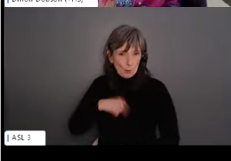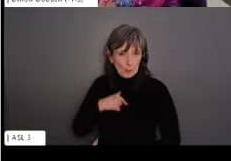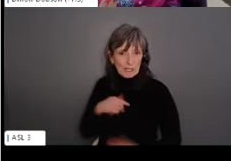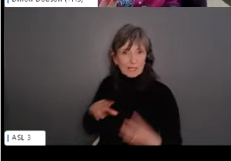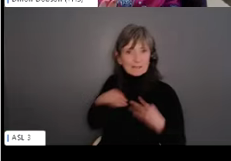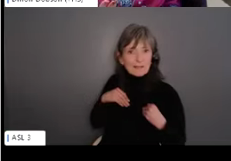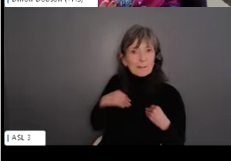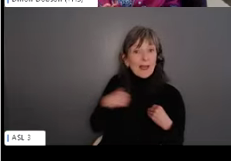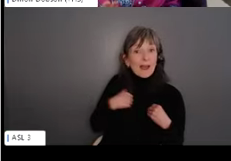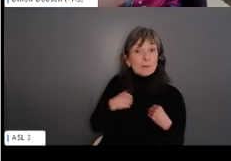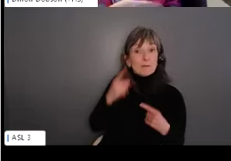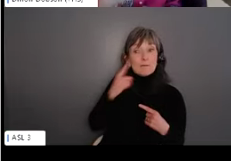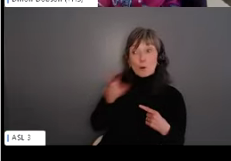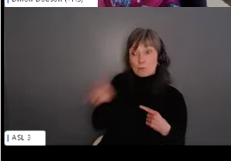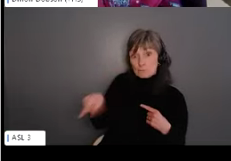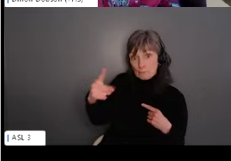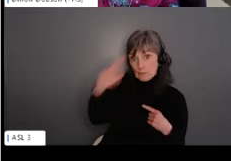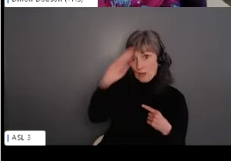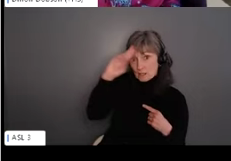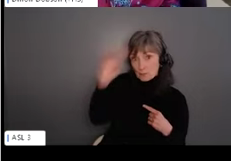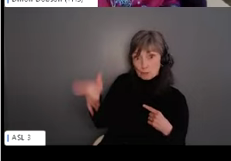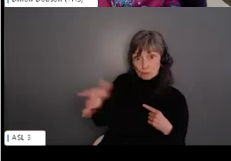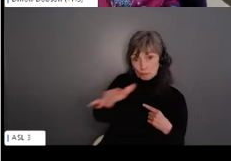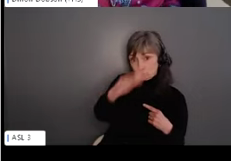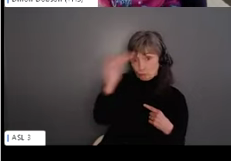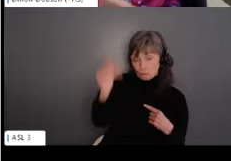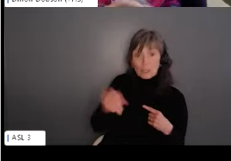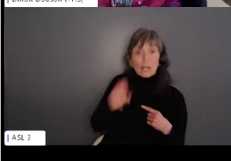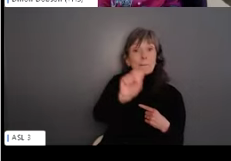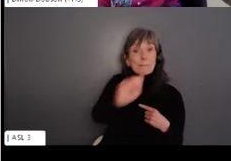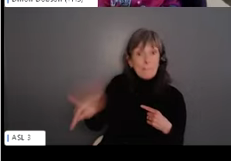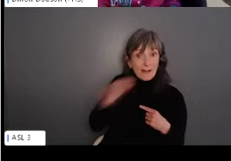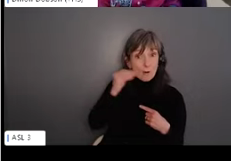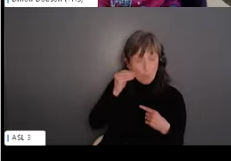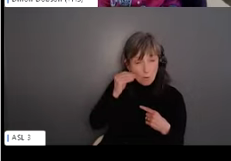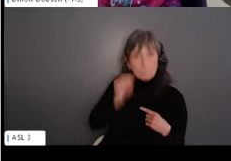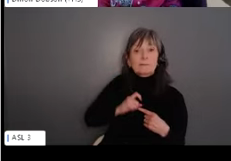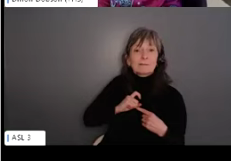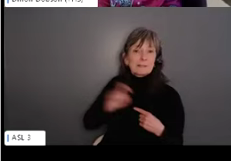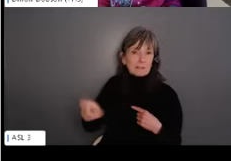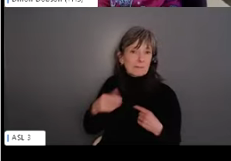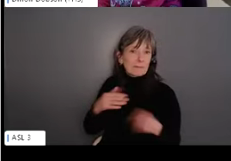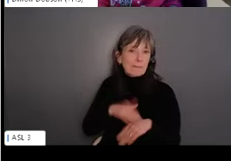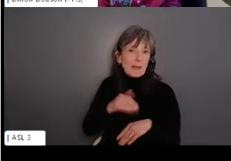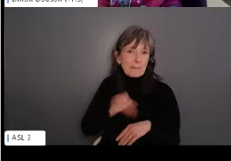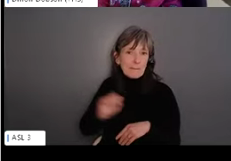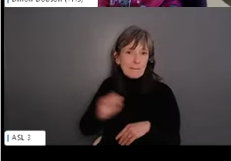they are, things have stabilized, the animal goes home with them, rather than having to surrender their animal.